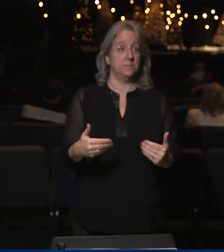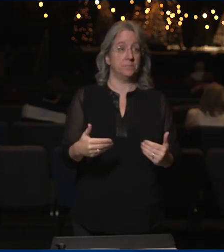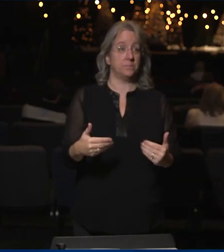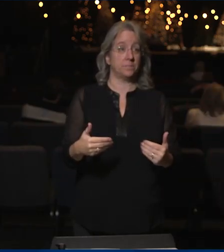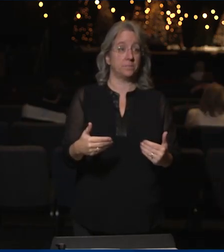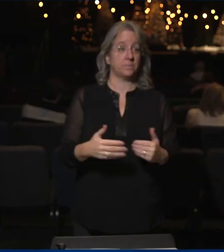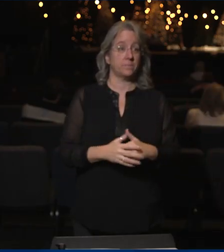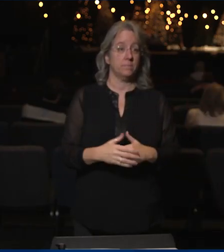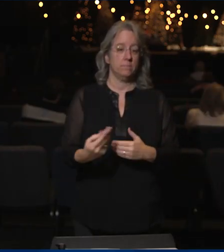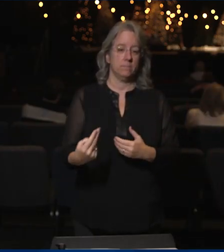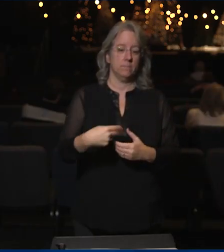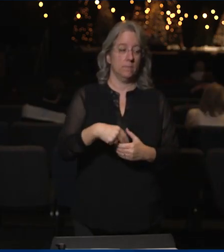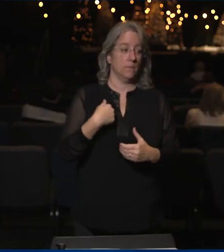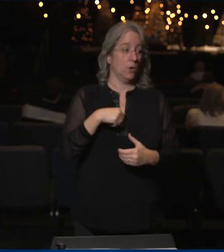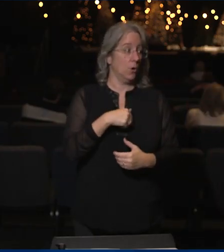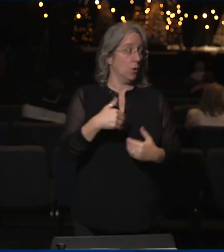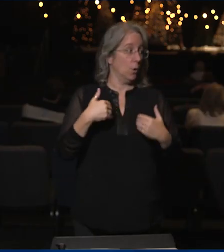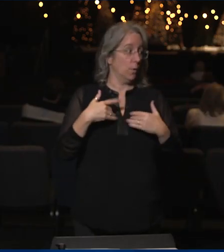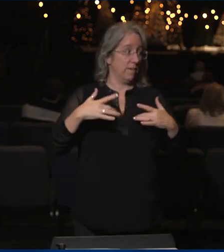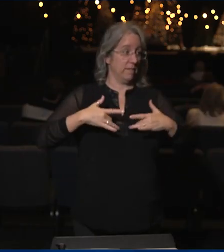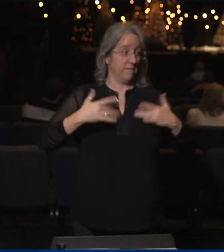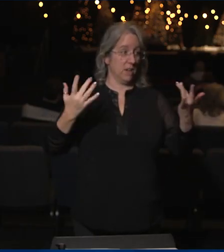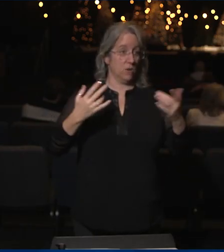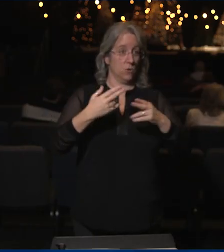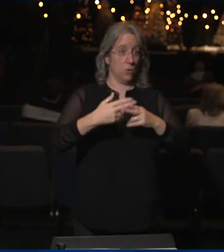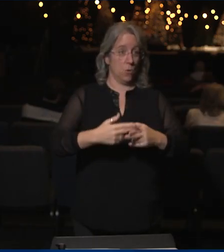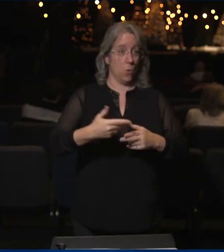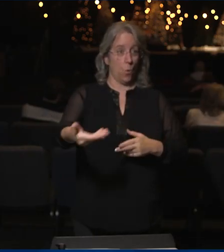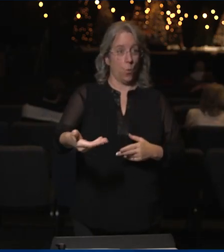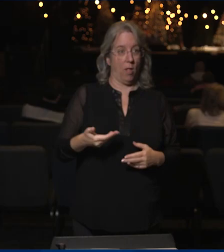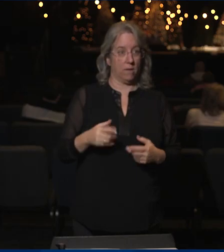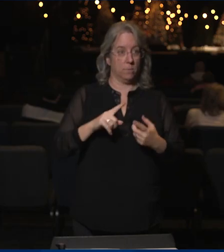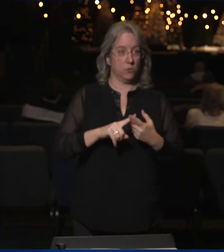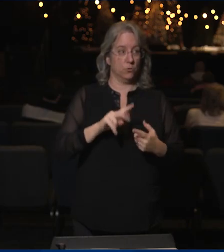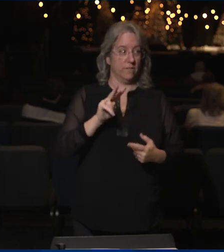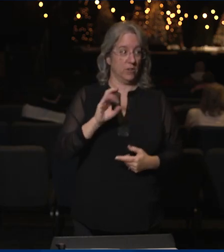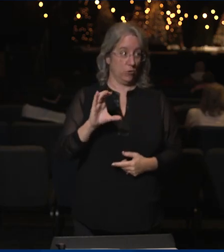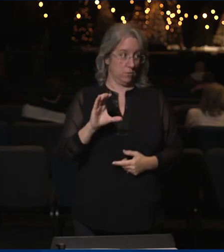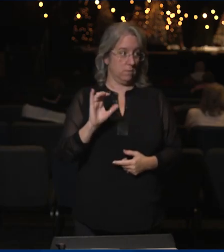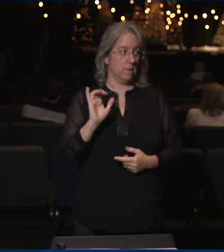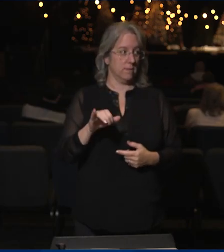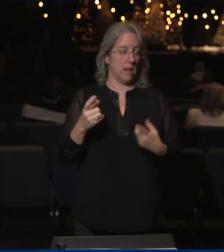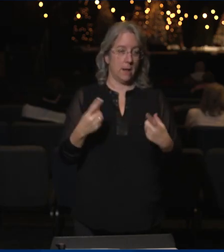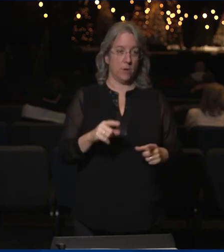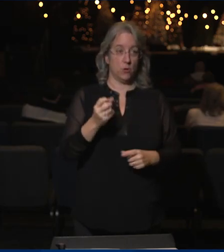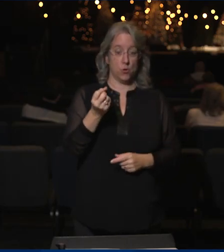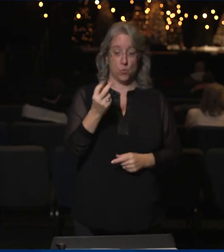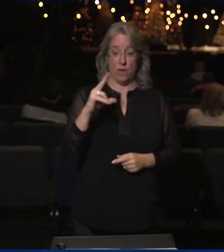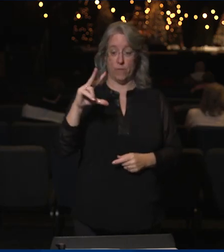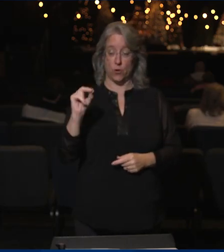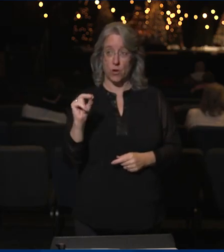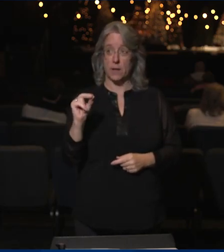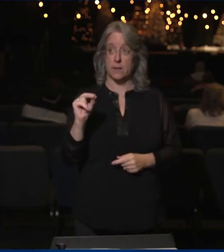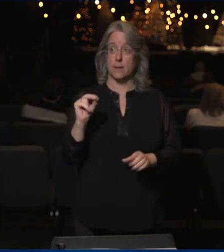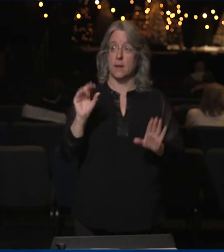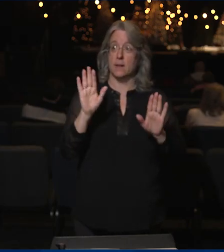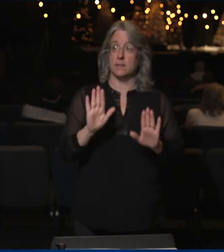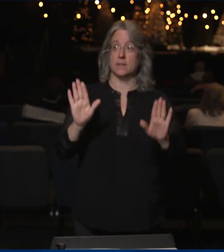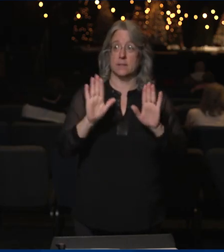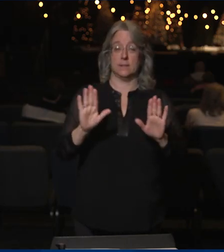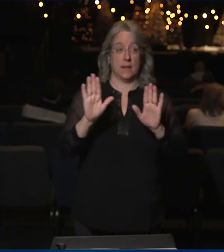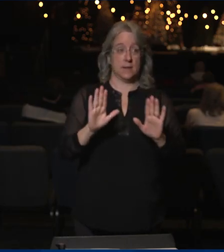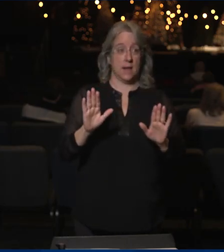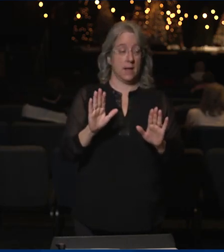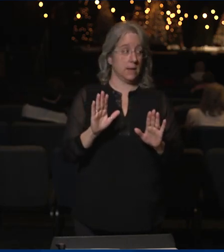we have an event called Welcome to Vineyard. That's going to be happening at 12:30. That's on a Sunday at 12:30 here